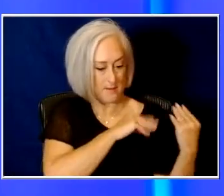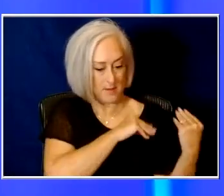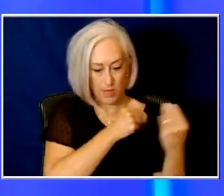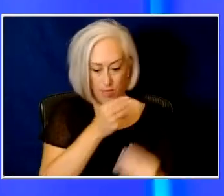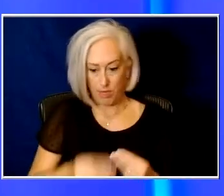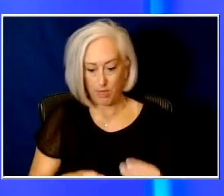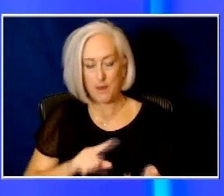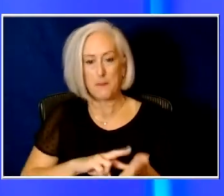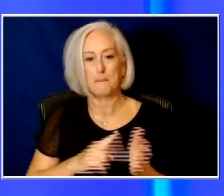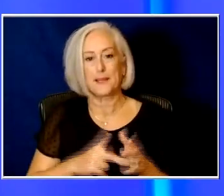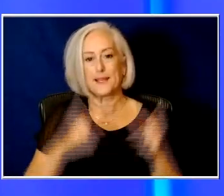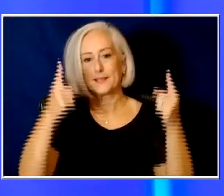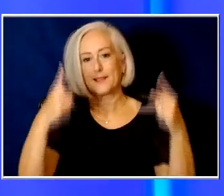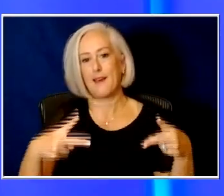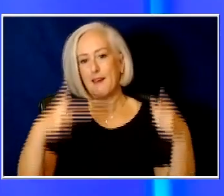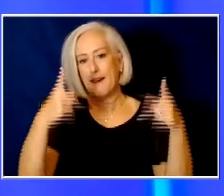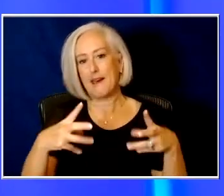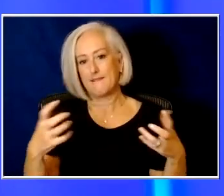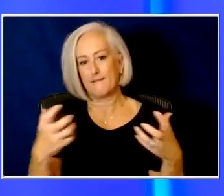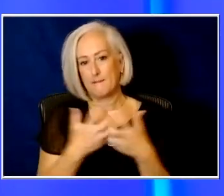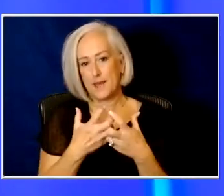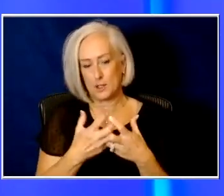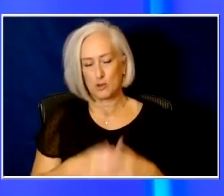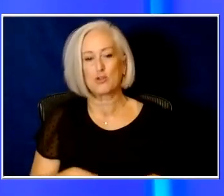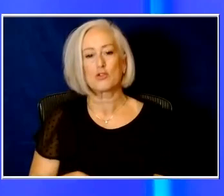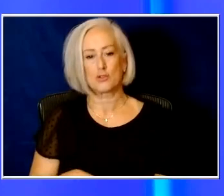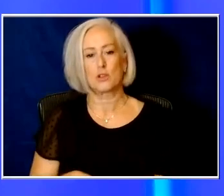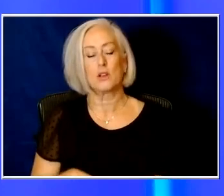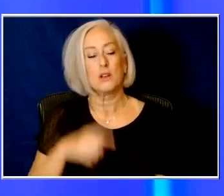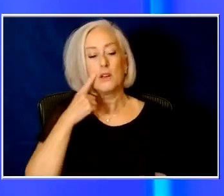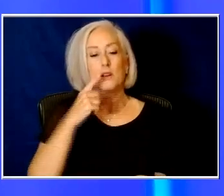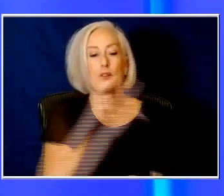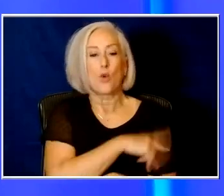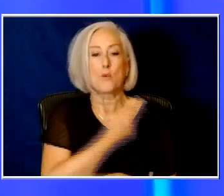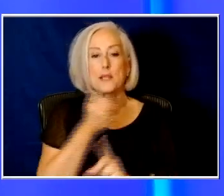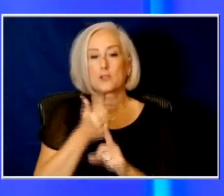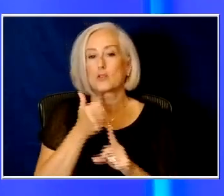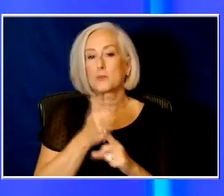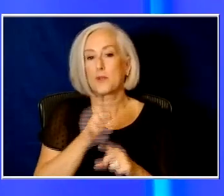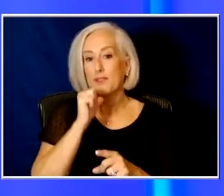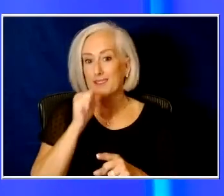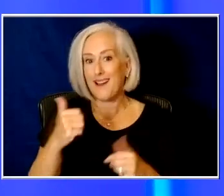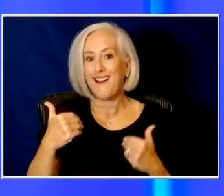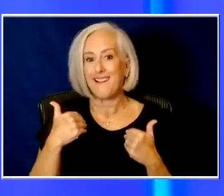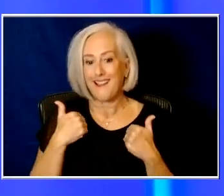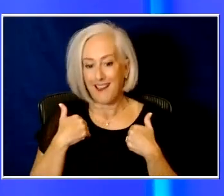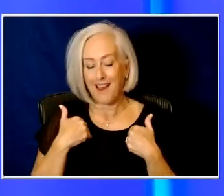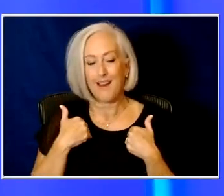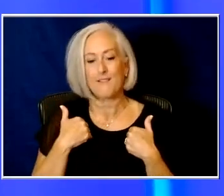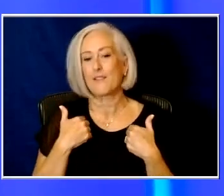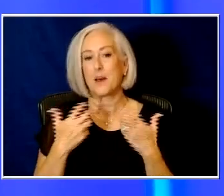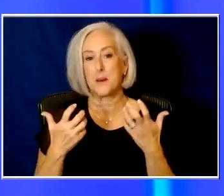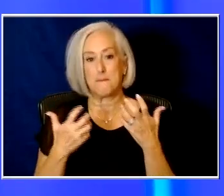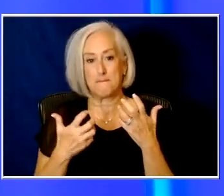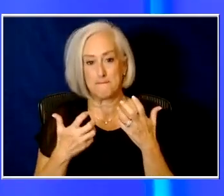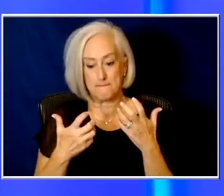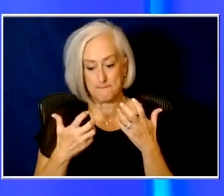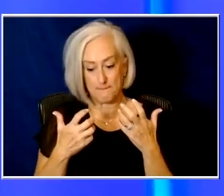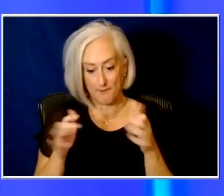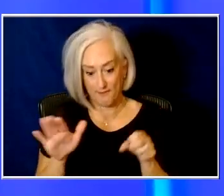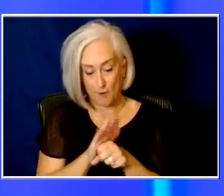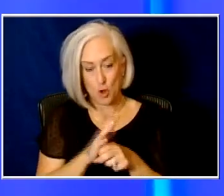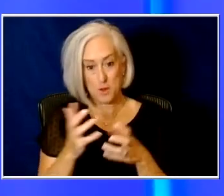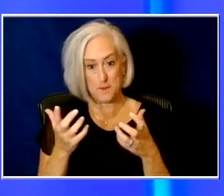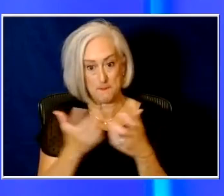in reverse. So for patients who don't have a matched donor available, then we are looking at half-matched donors, either in the